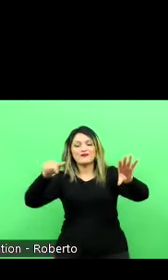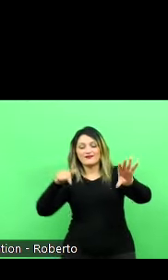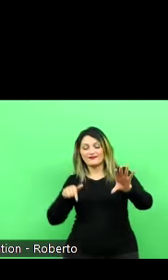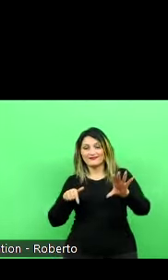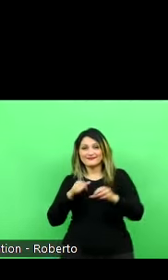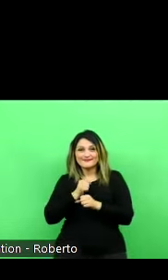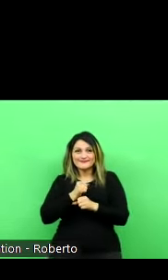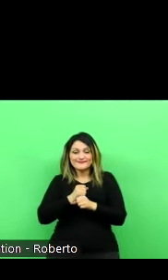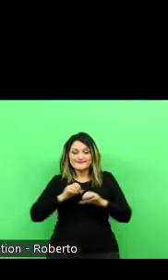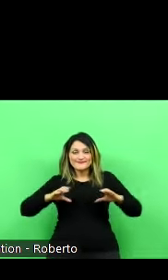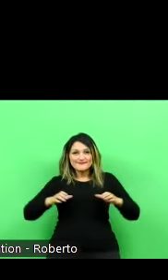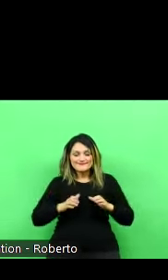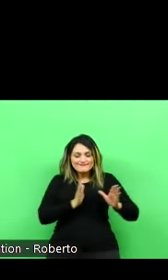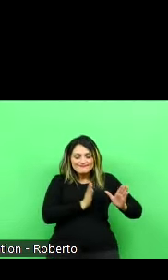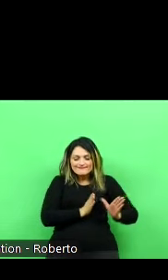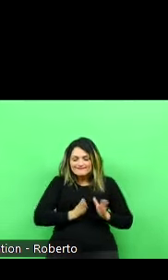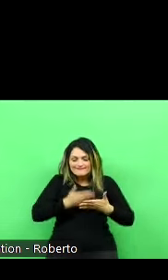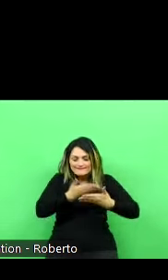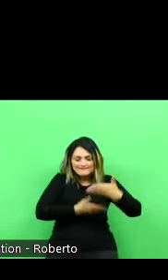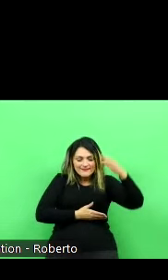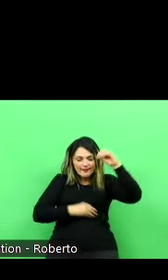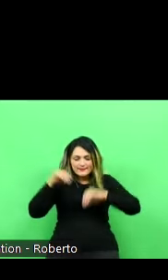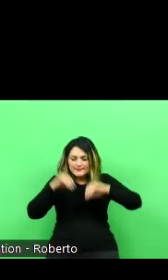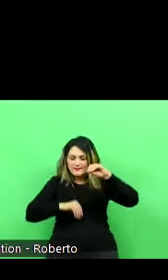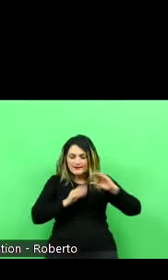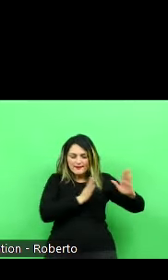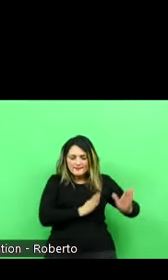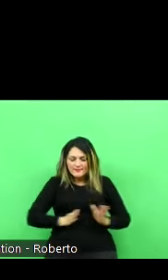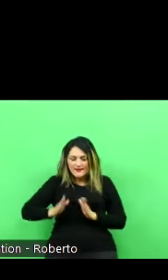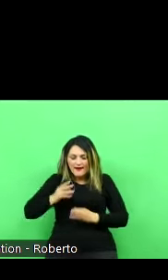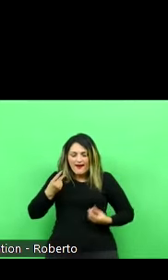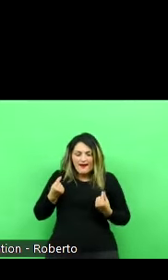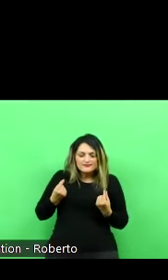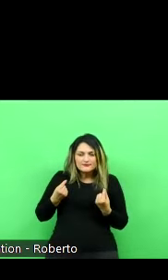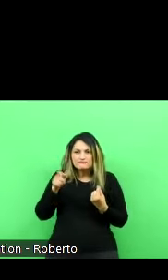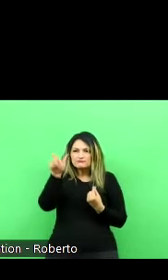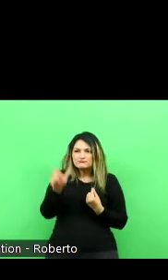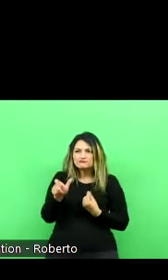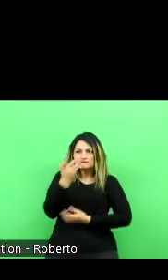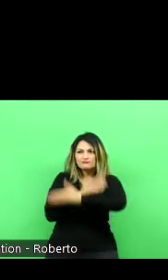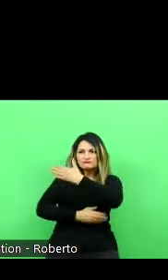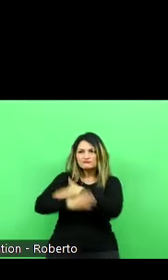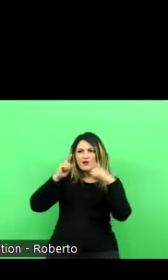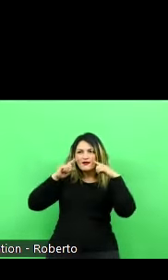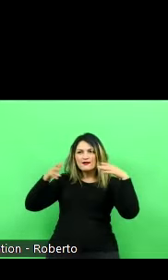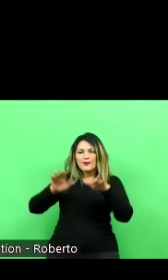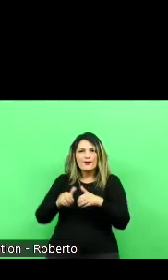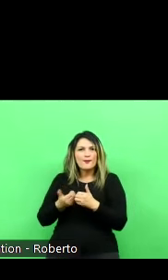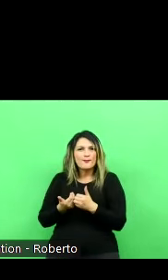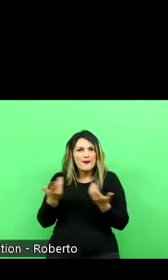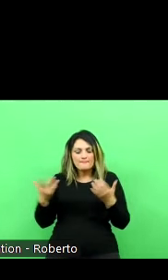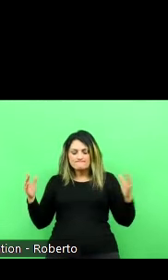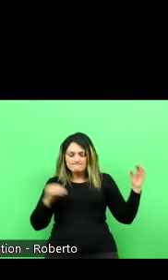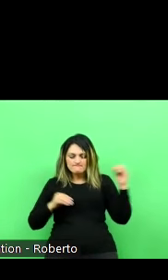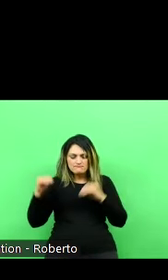with the community. We have to work on this not only with the PWD community, we have to